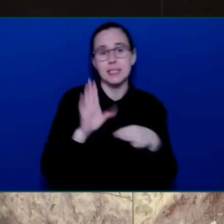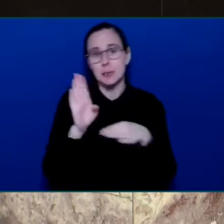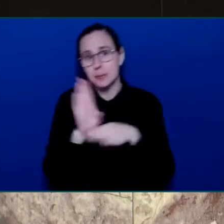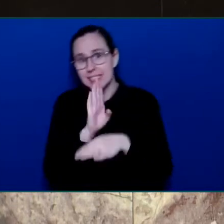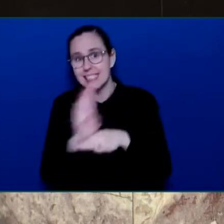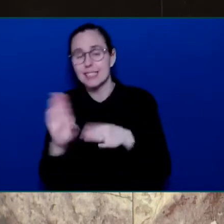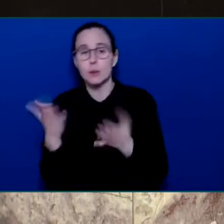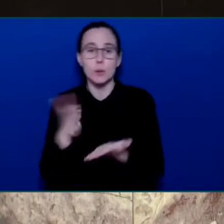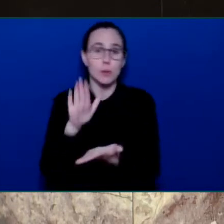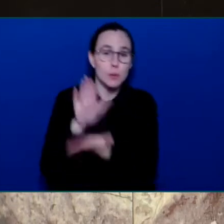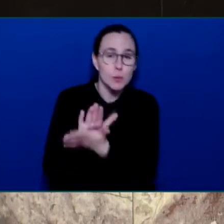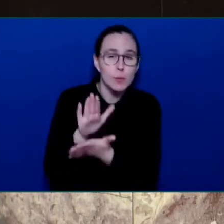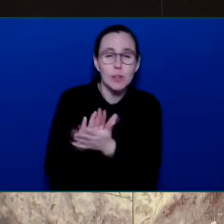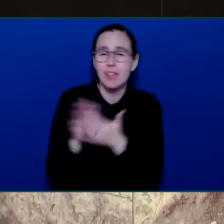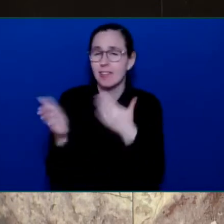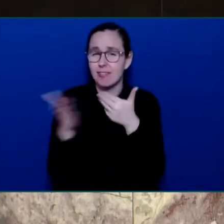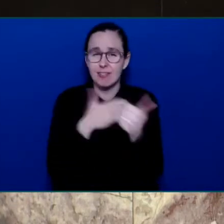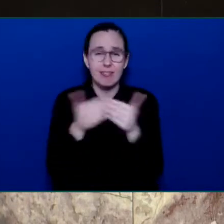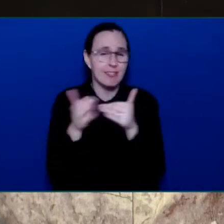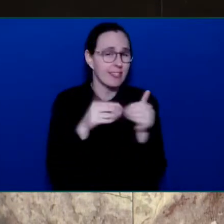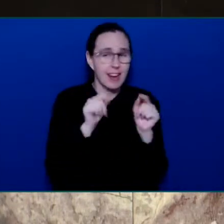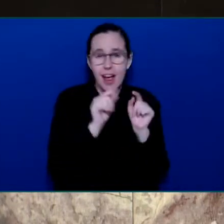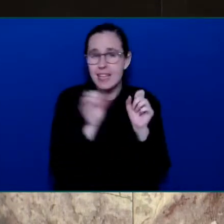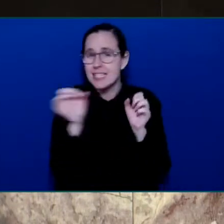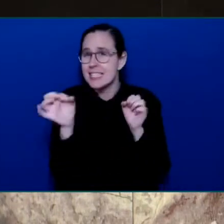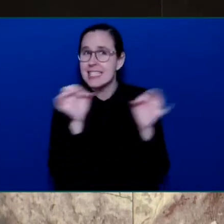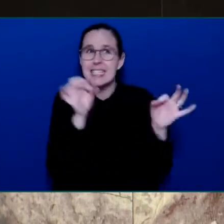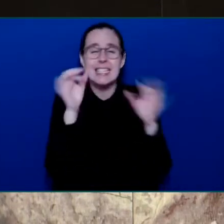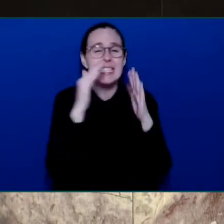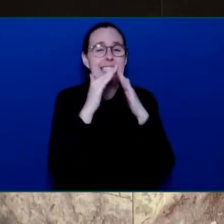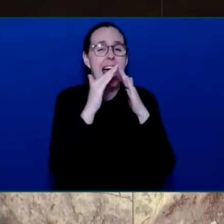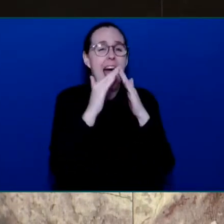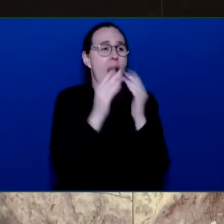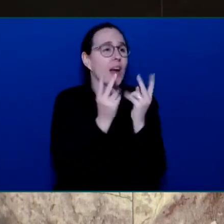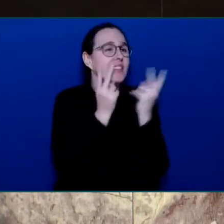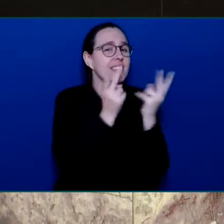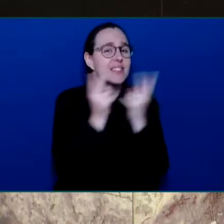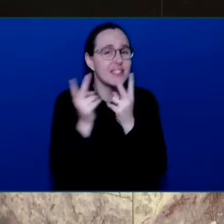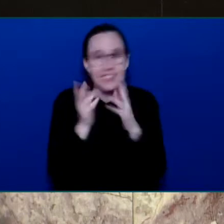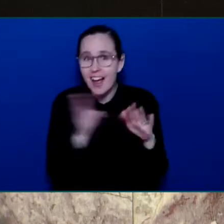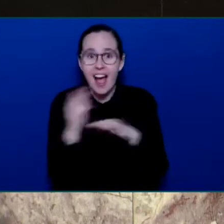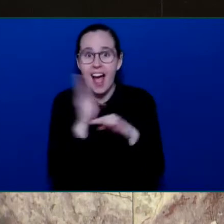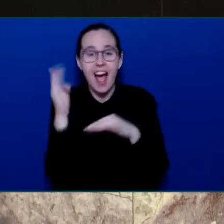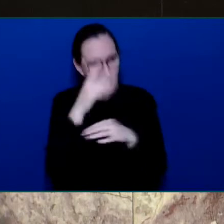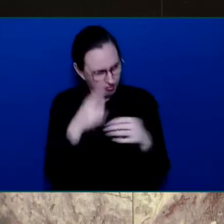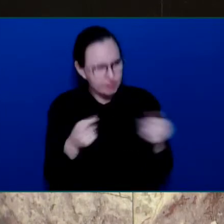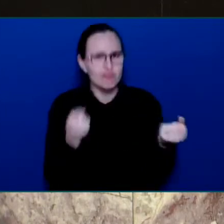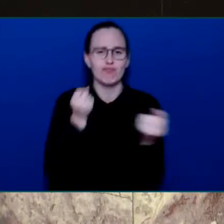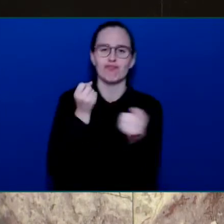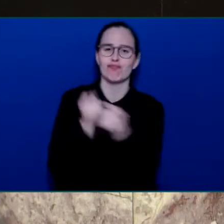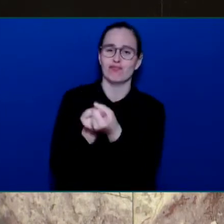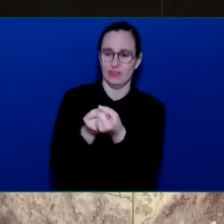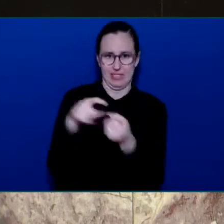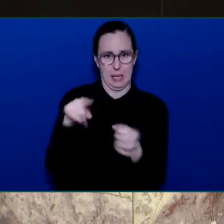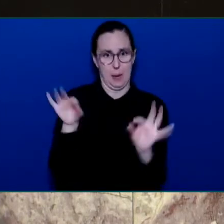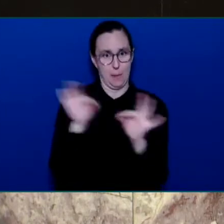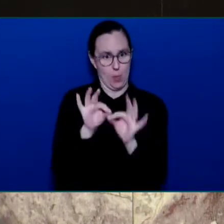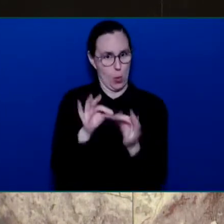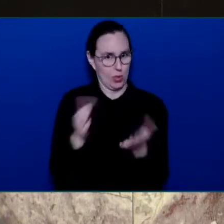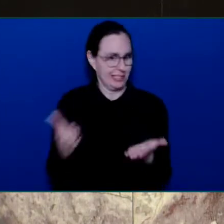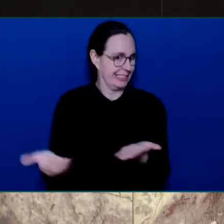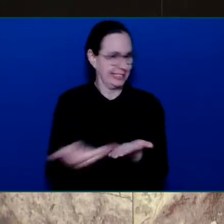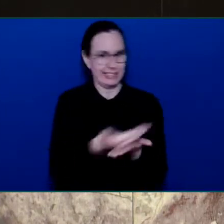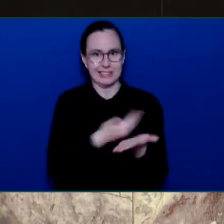cause. Tour de Rock plays a crucial role in raising awareness about pediatric cancer and the challenges faced by so